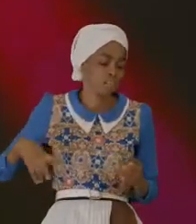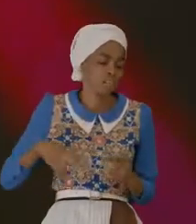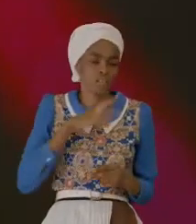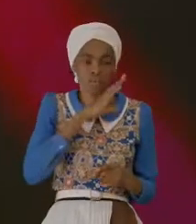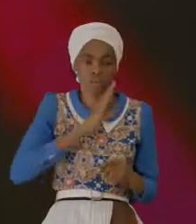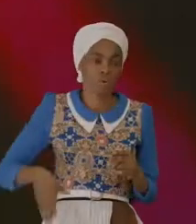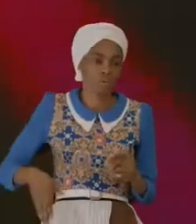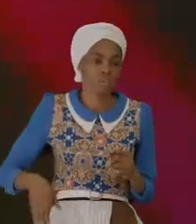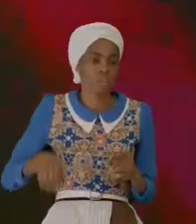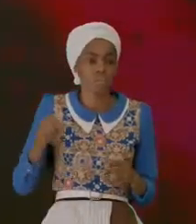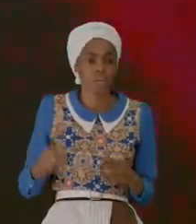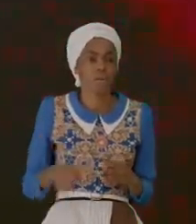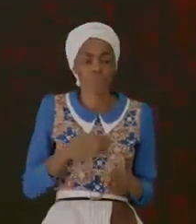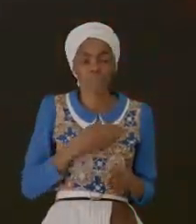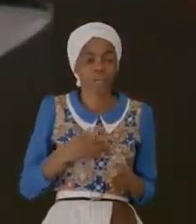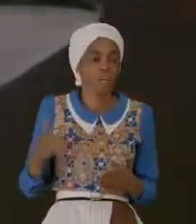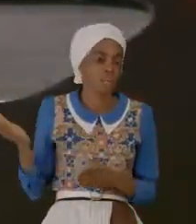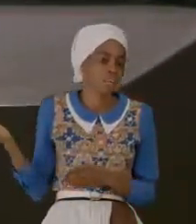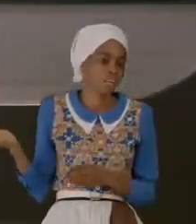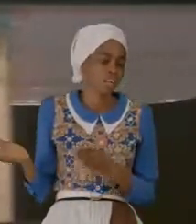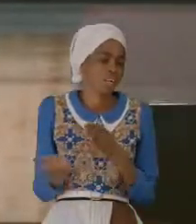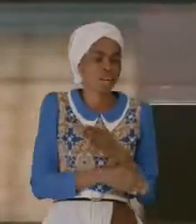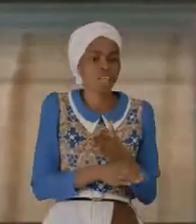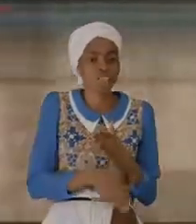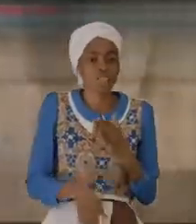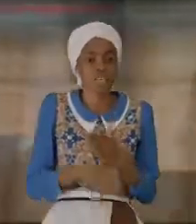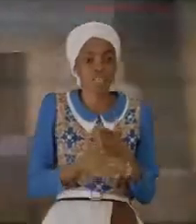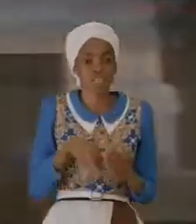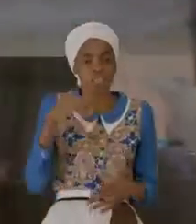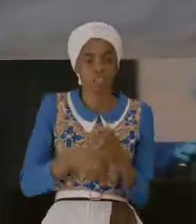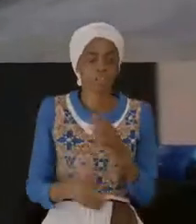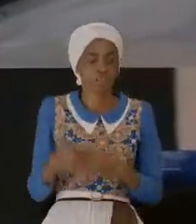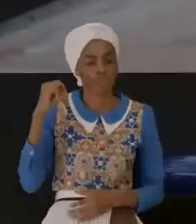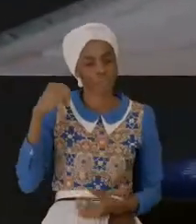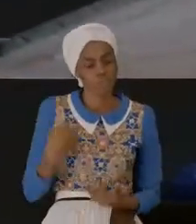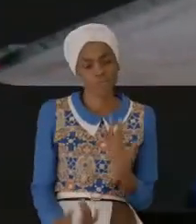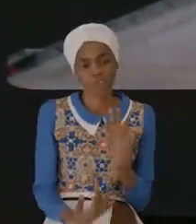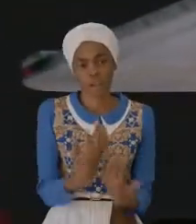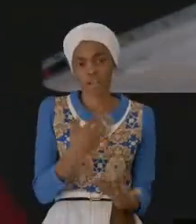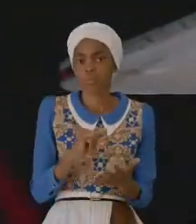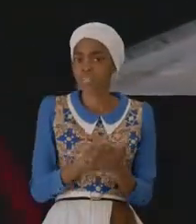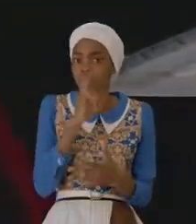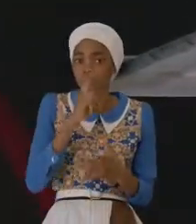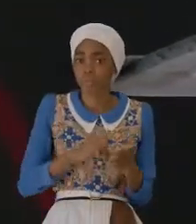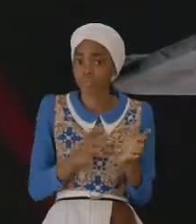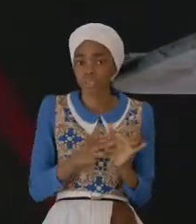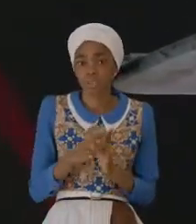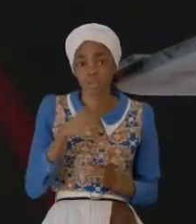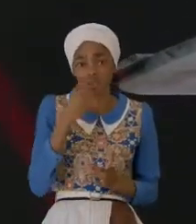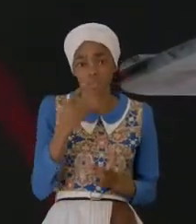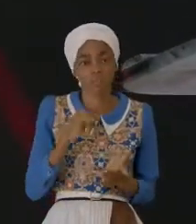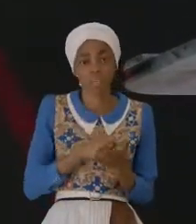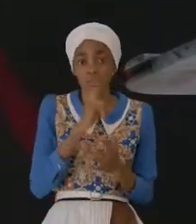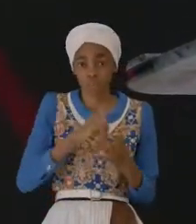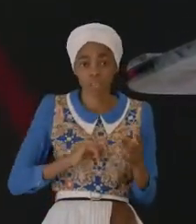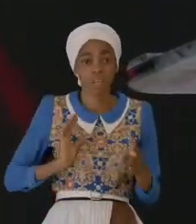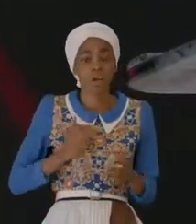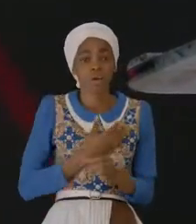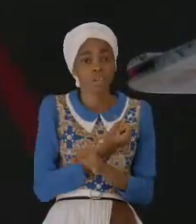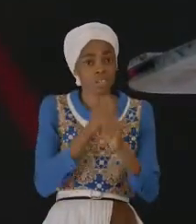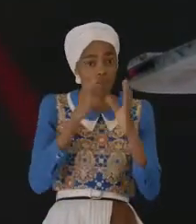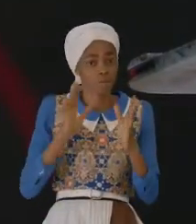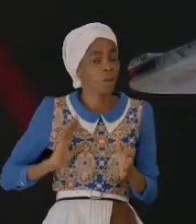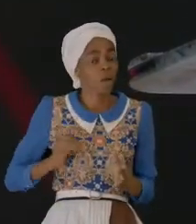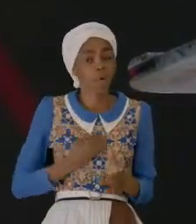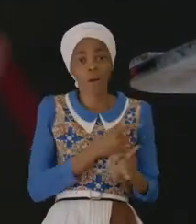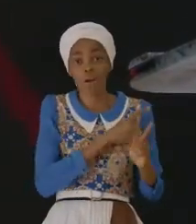healed down and cast Into the Fire that's what Christ said that's what our savior said that's what the Lord